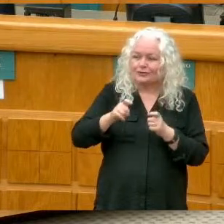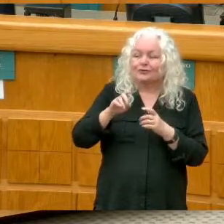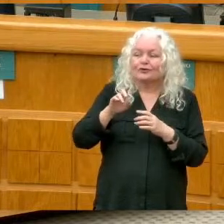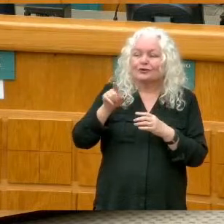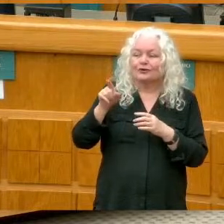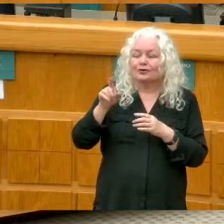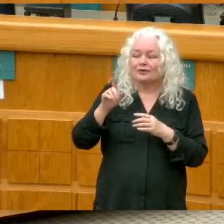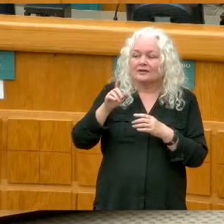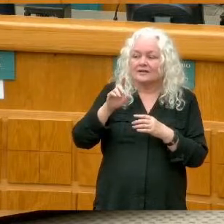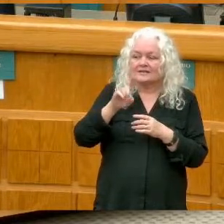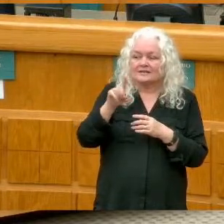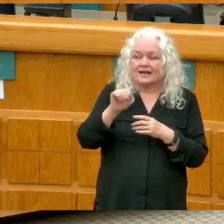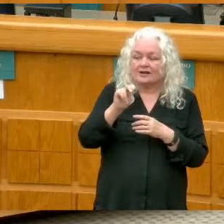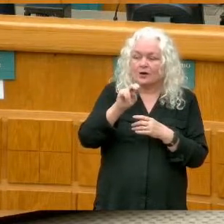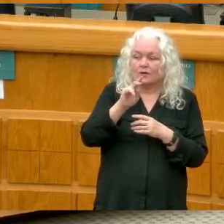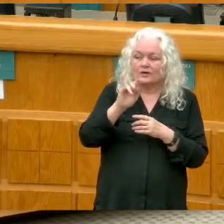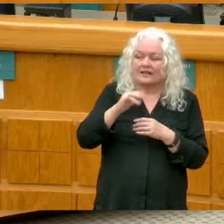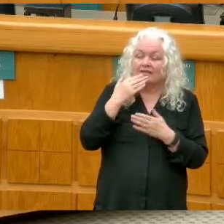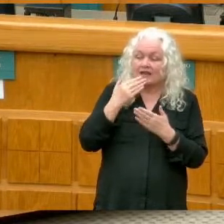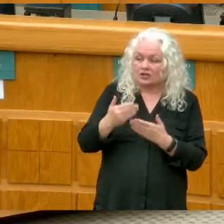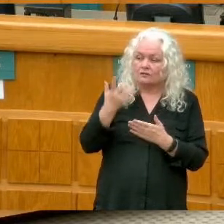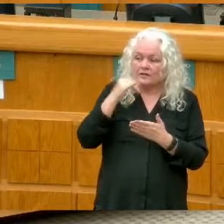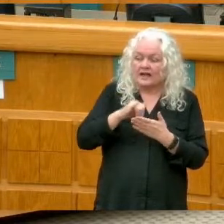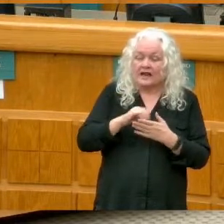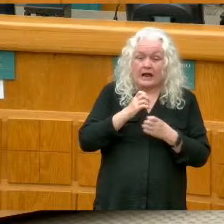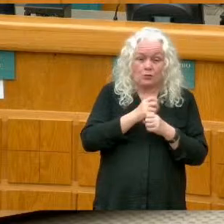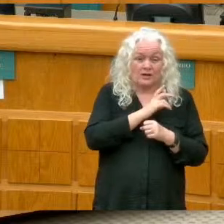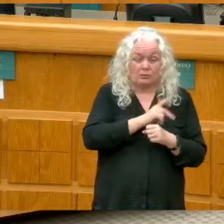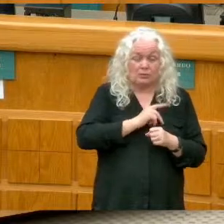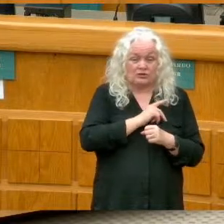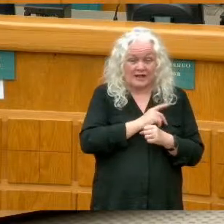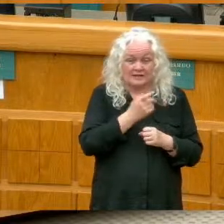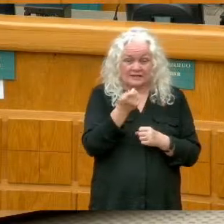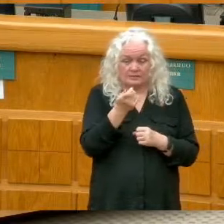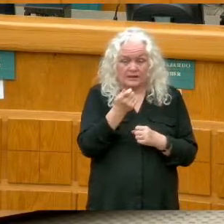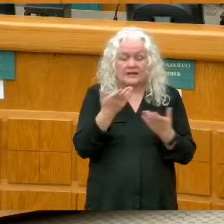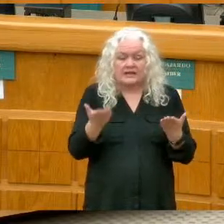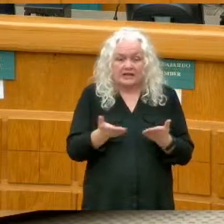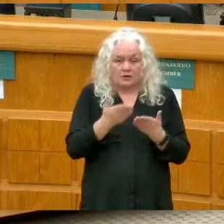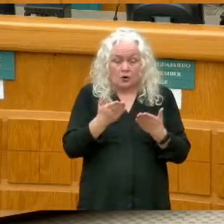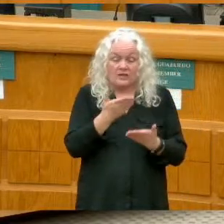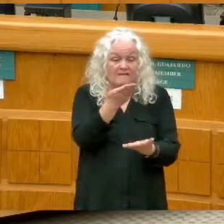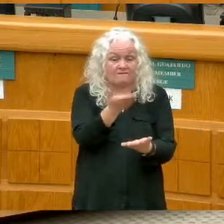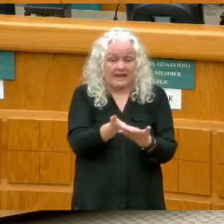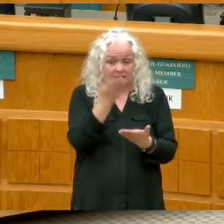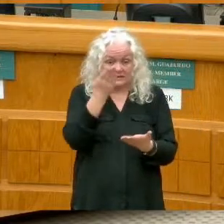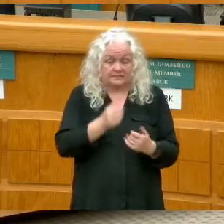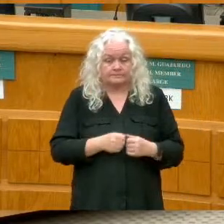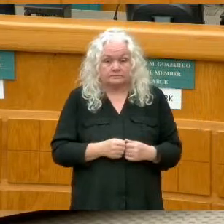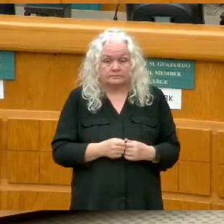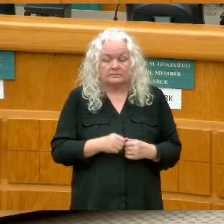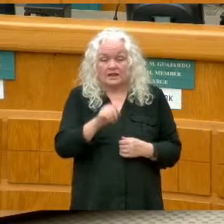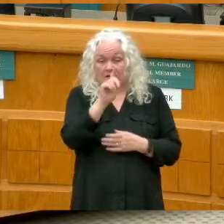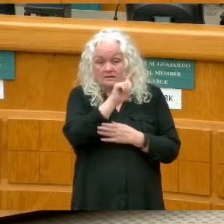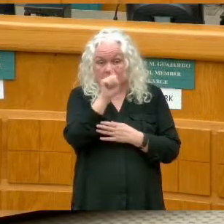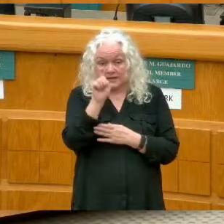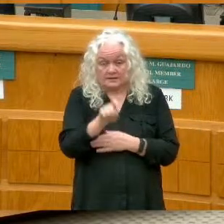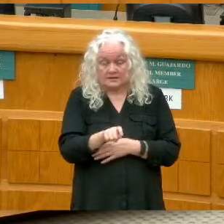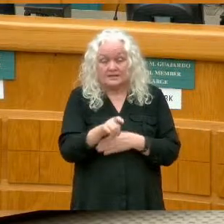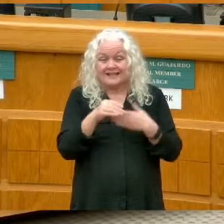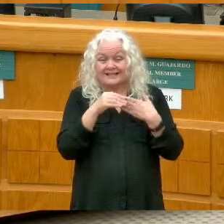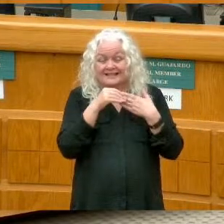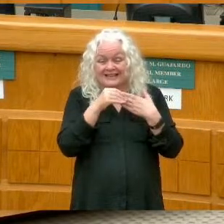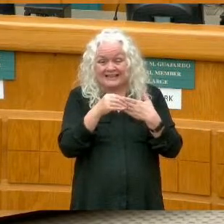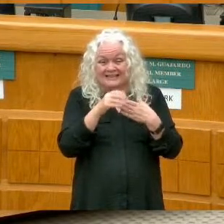governor's orders. I'd like to personalize it just a bit. Here are the facts. Texas